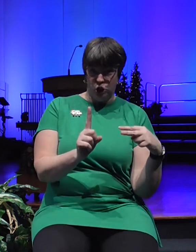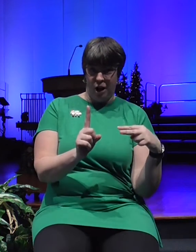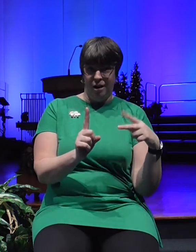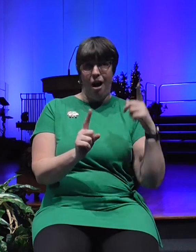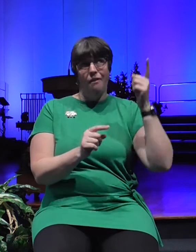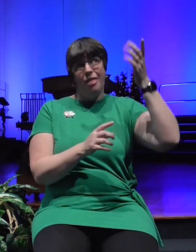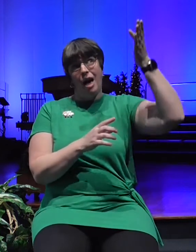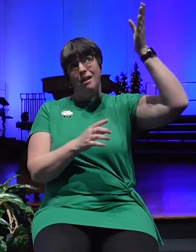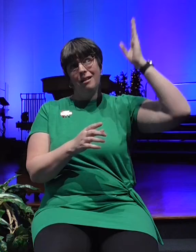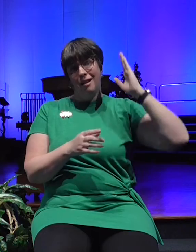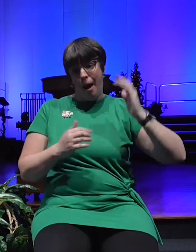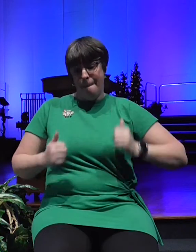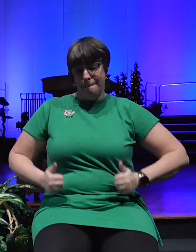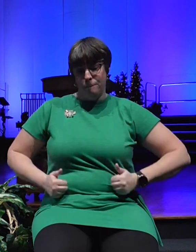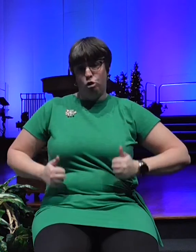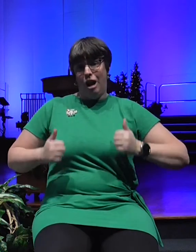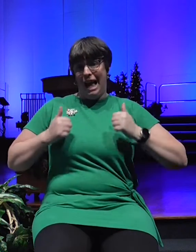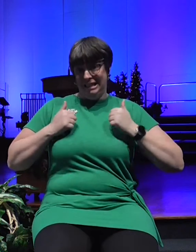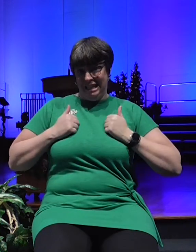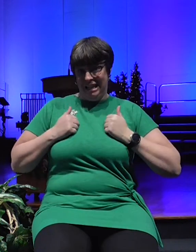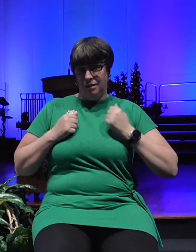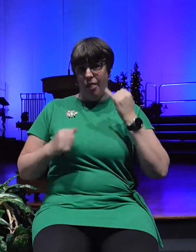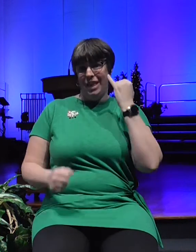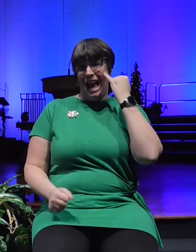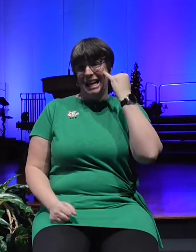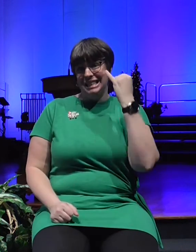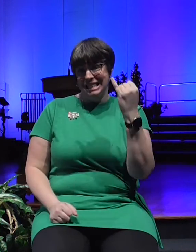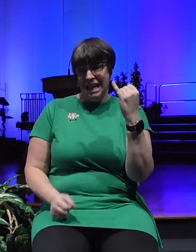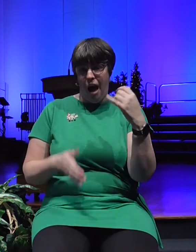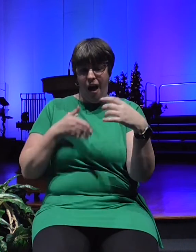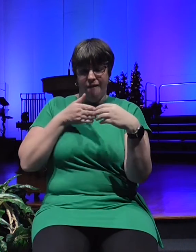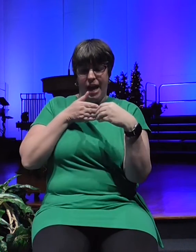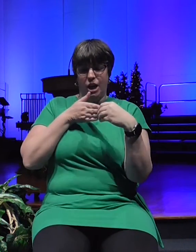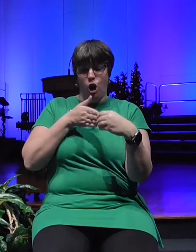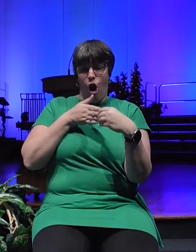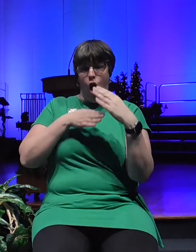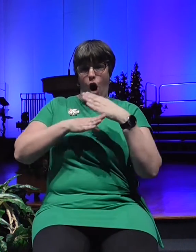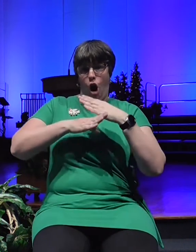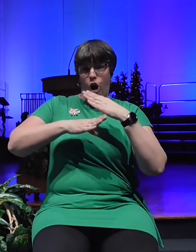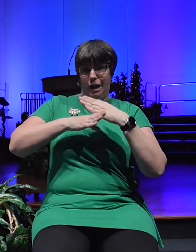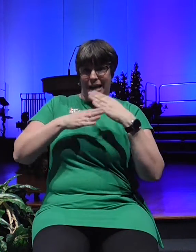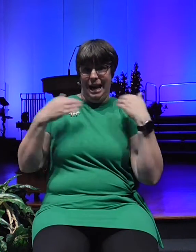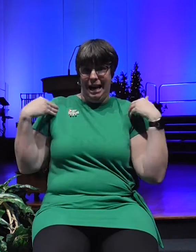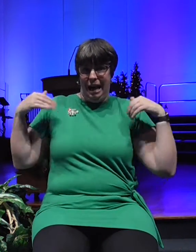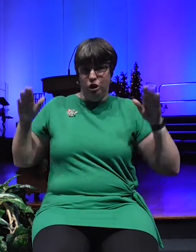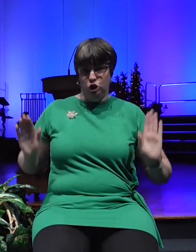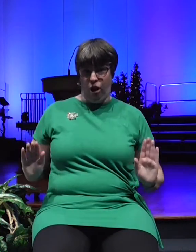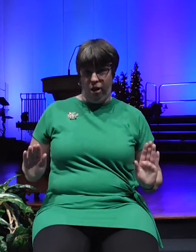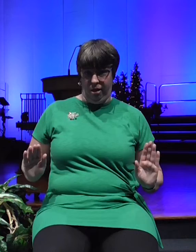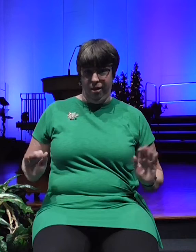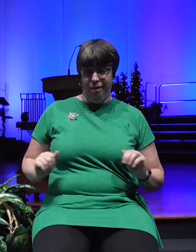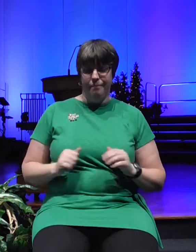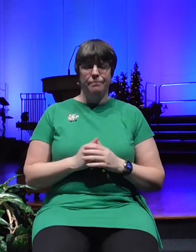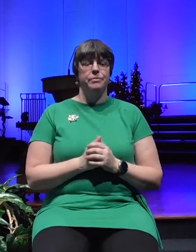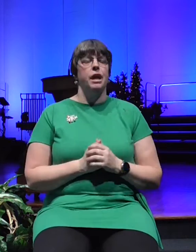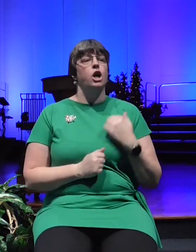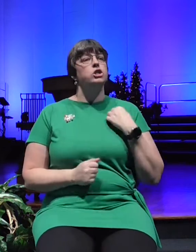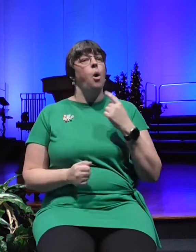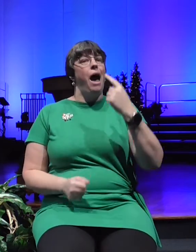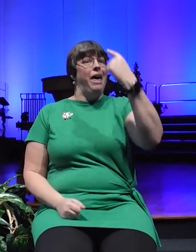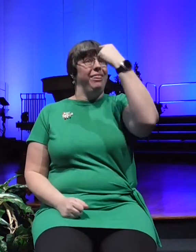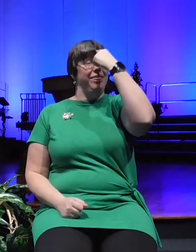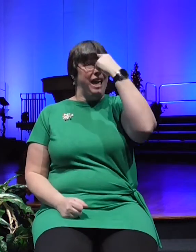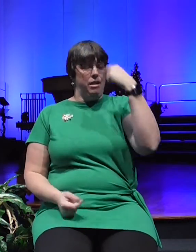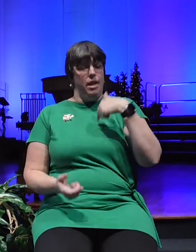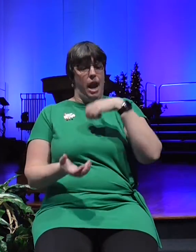incarnated presence that the idea of a guardian angel arose. And so I think,